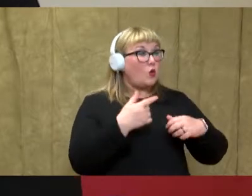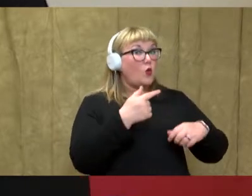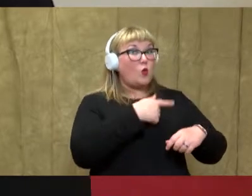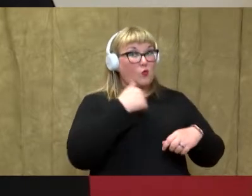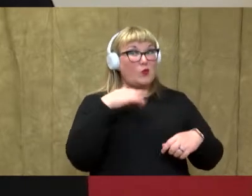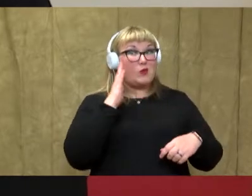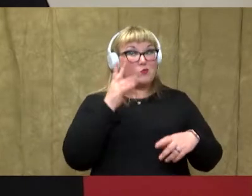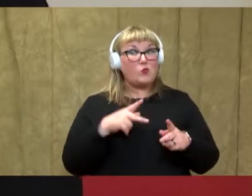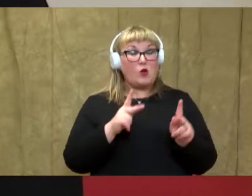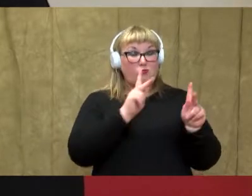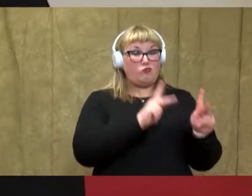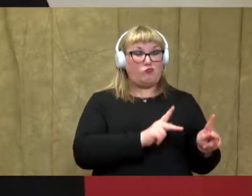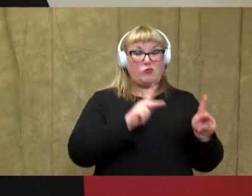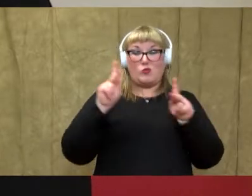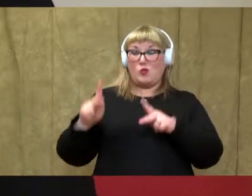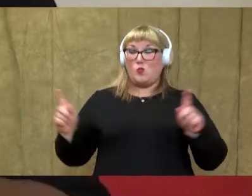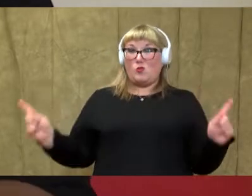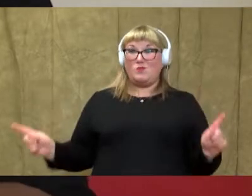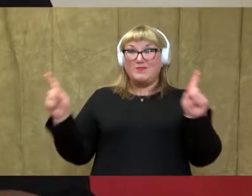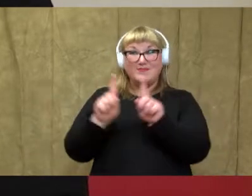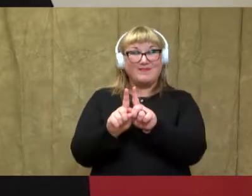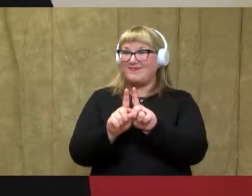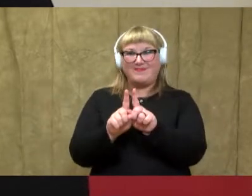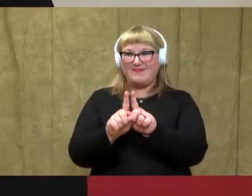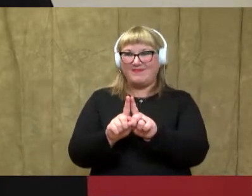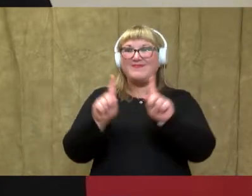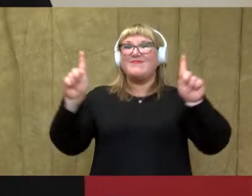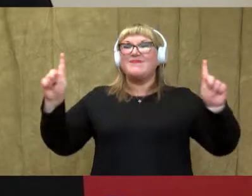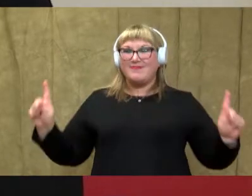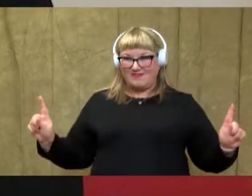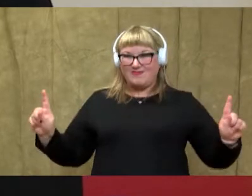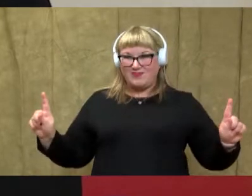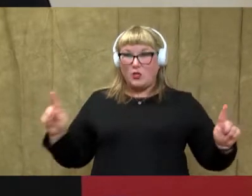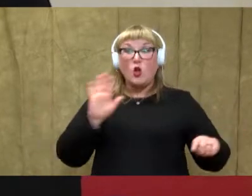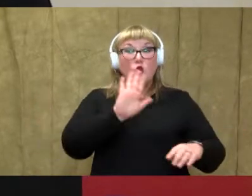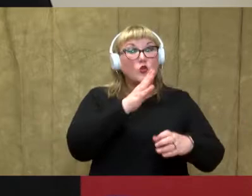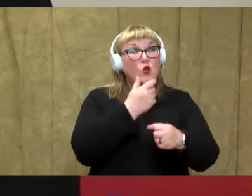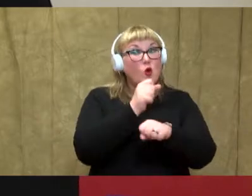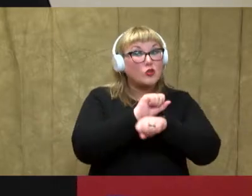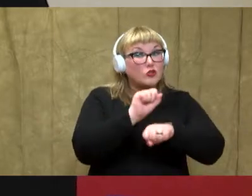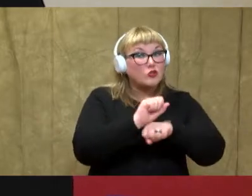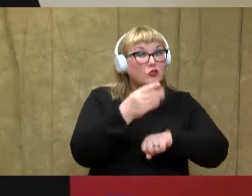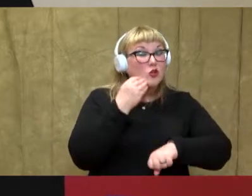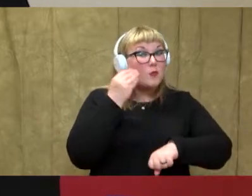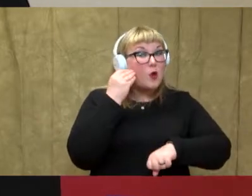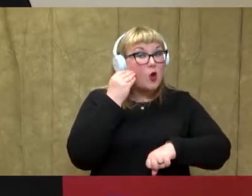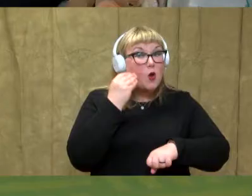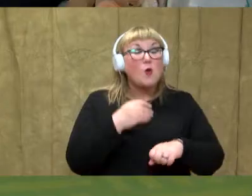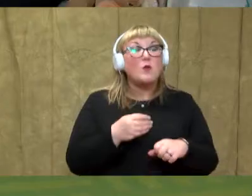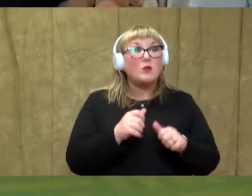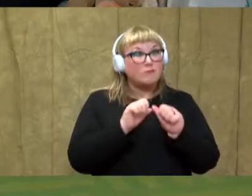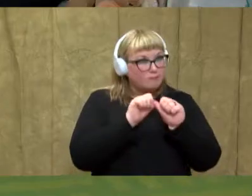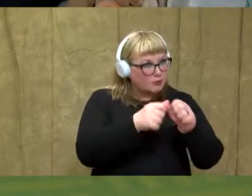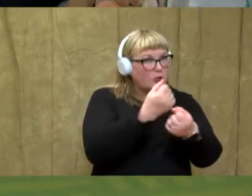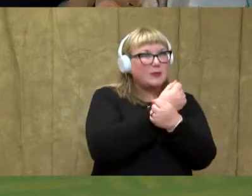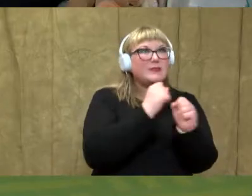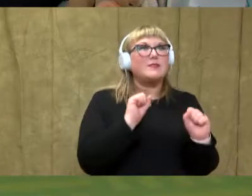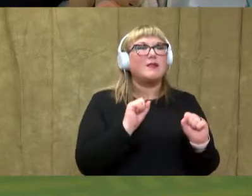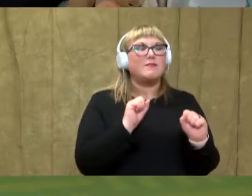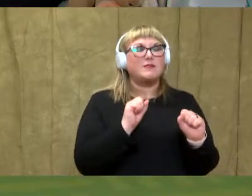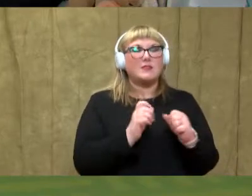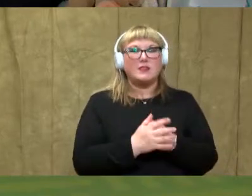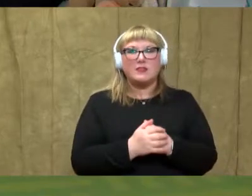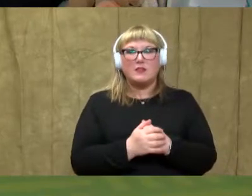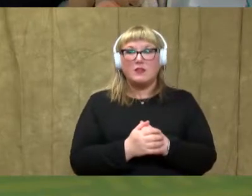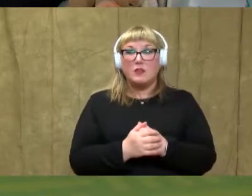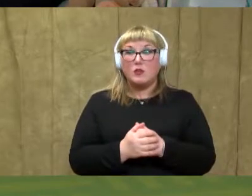distancing, and we're making sure that you stay safe at home, so your job is to be a safe keeper at home. Just like at school, when we tell the